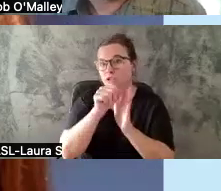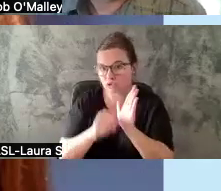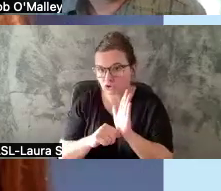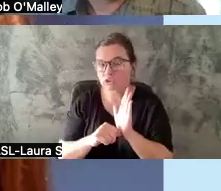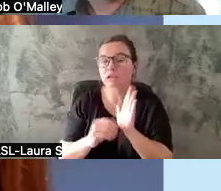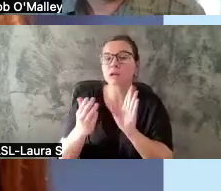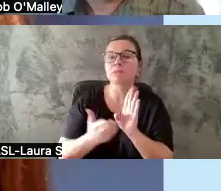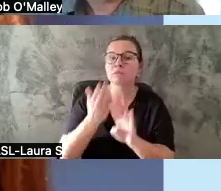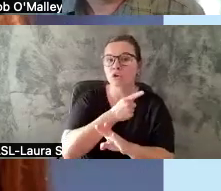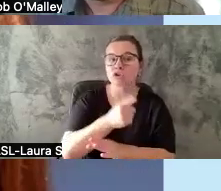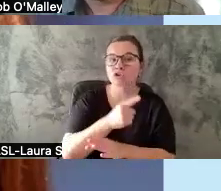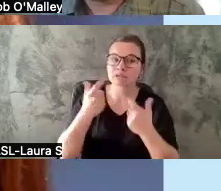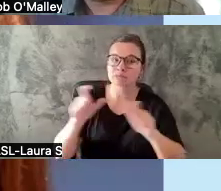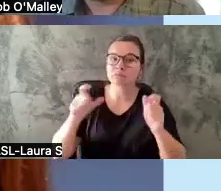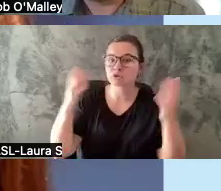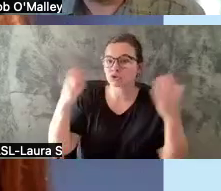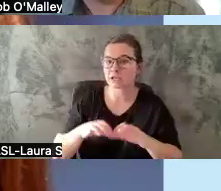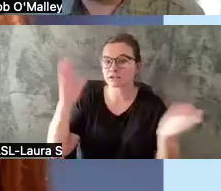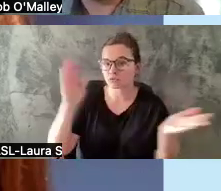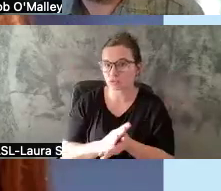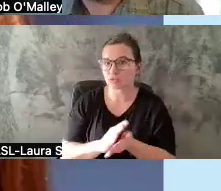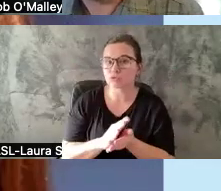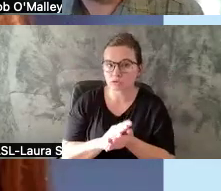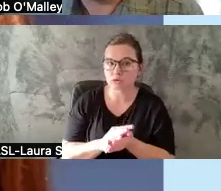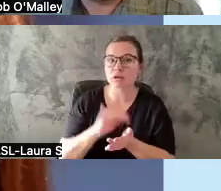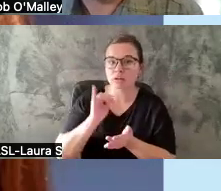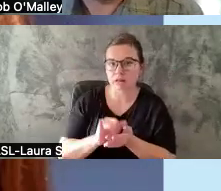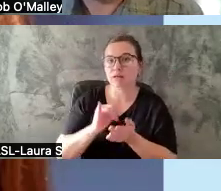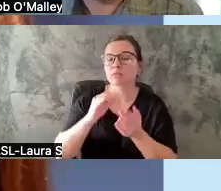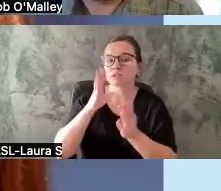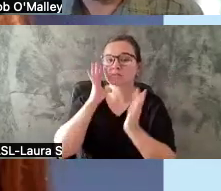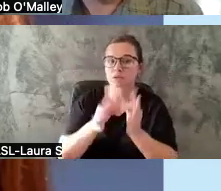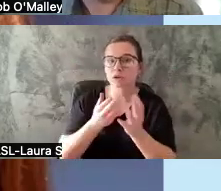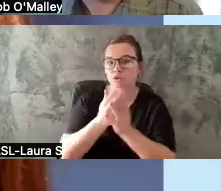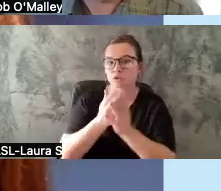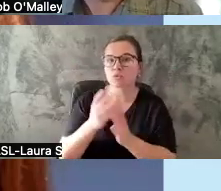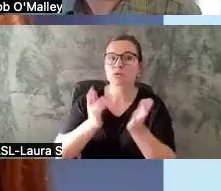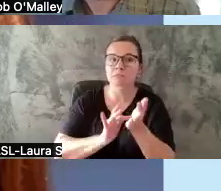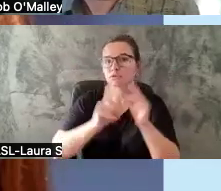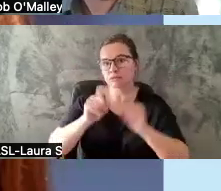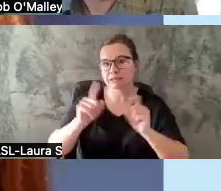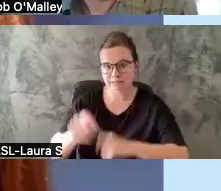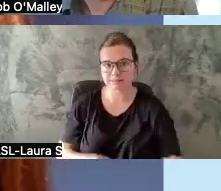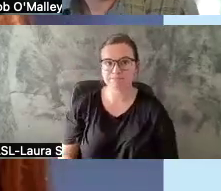preemptively, she greatly reduced her chances. And that was, informed by robust medical testing.